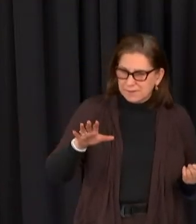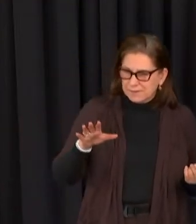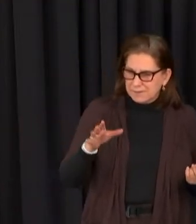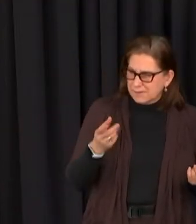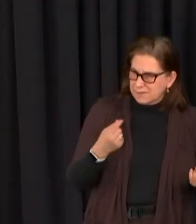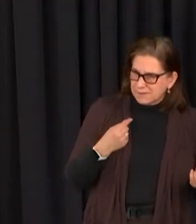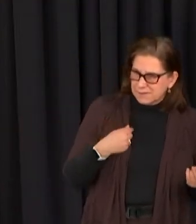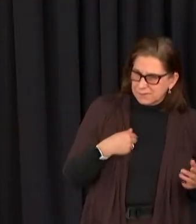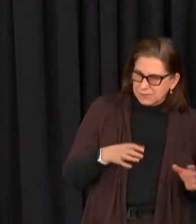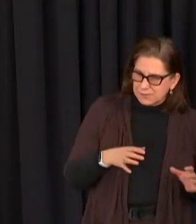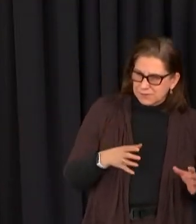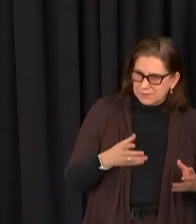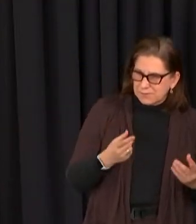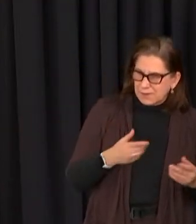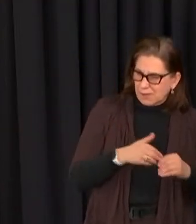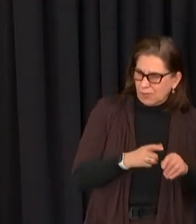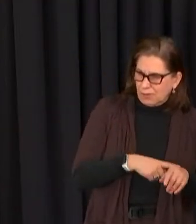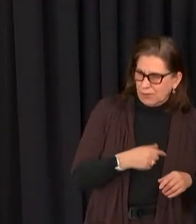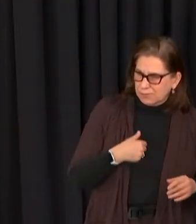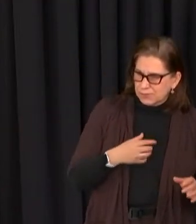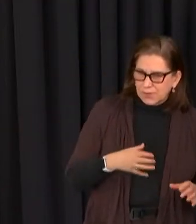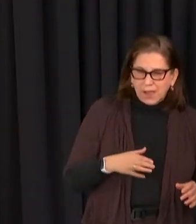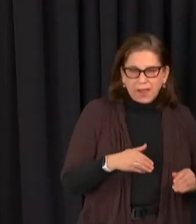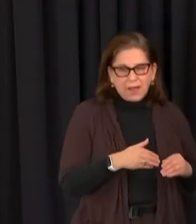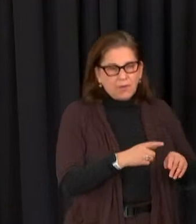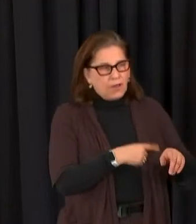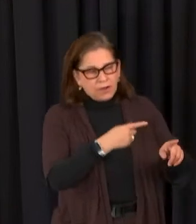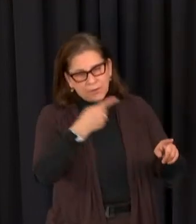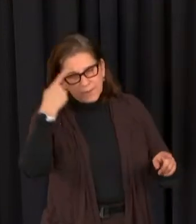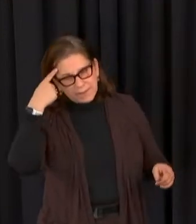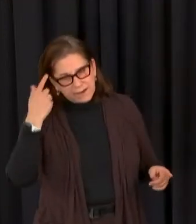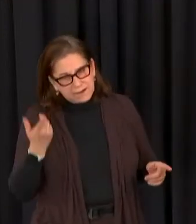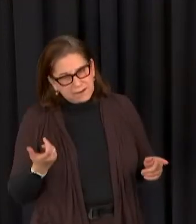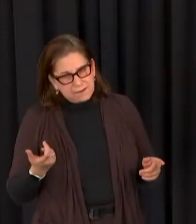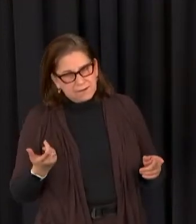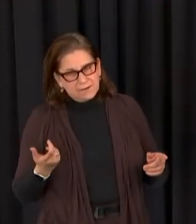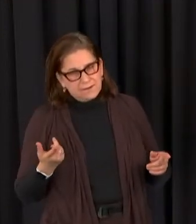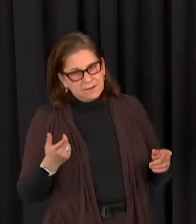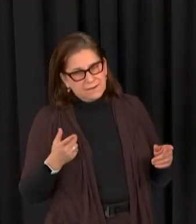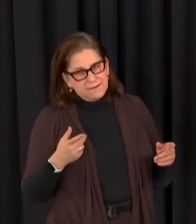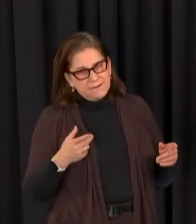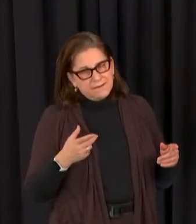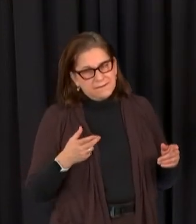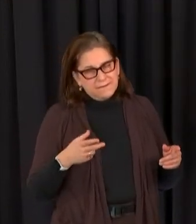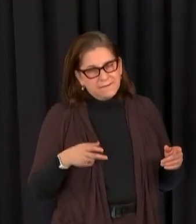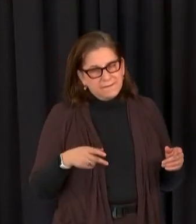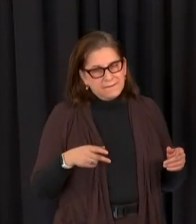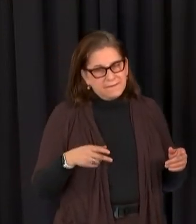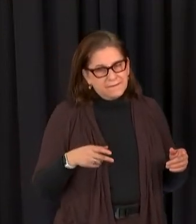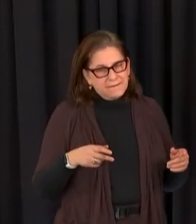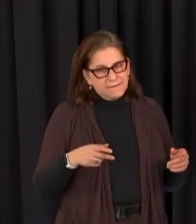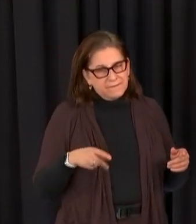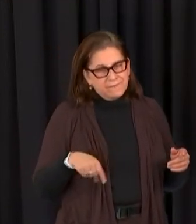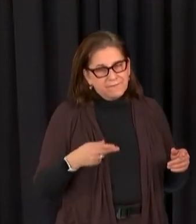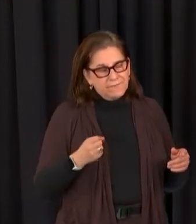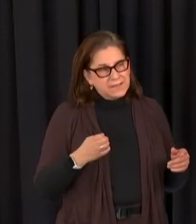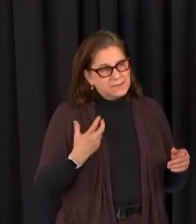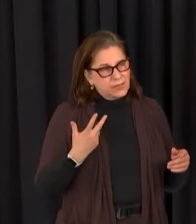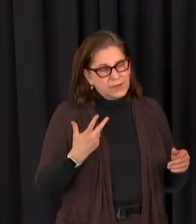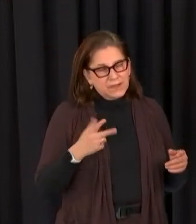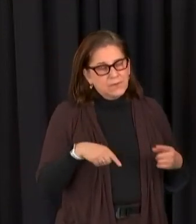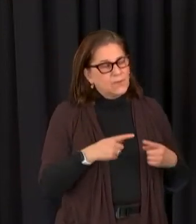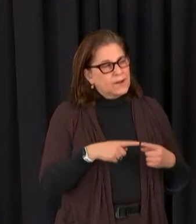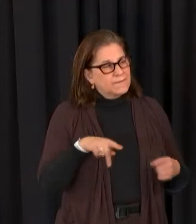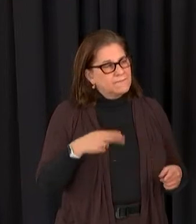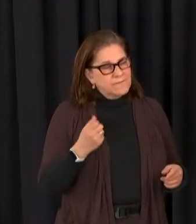see DC, waiting in this phase before going to another phase and reopening more? Sure. So if you're